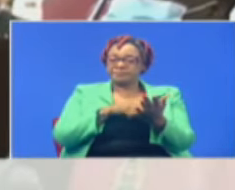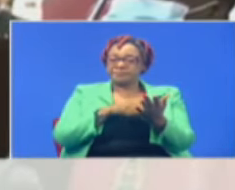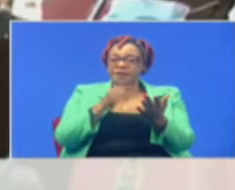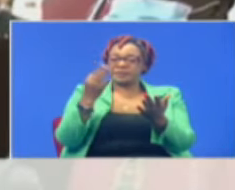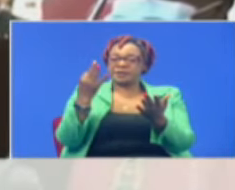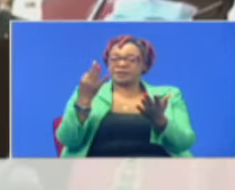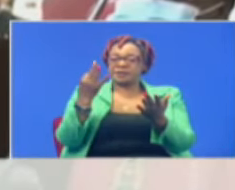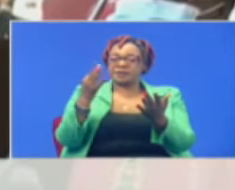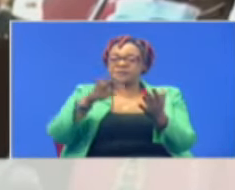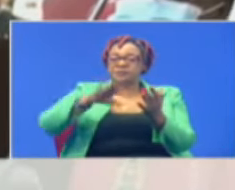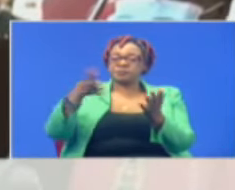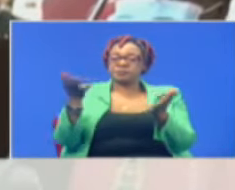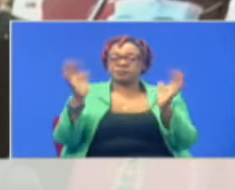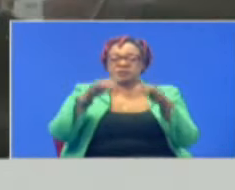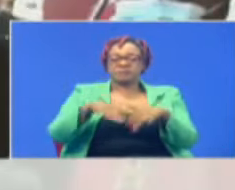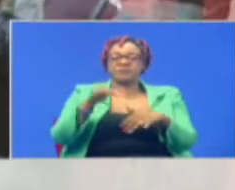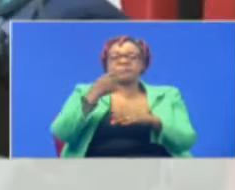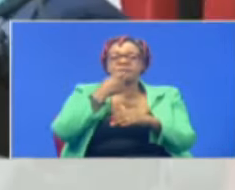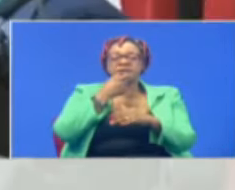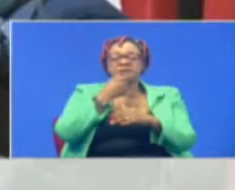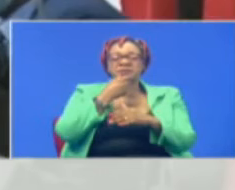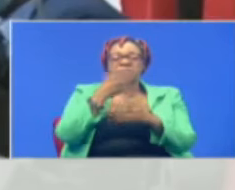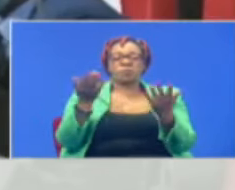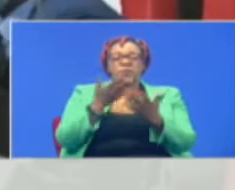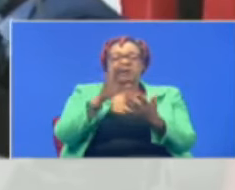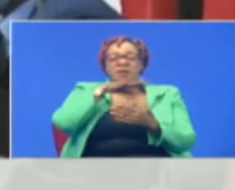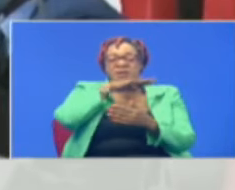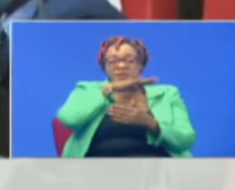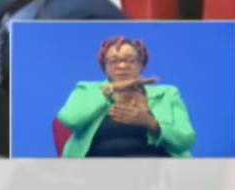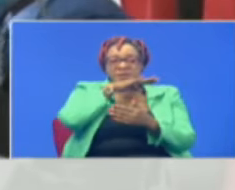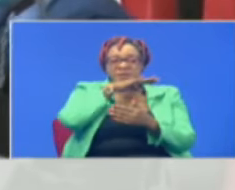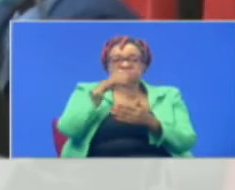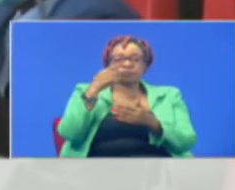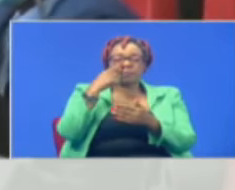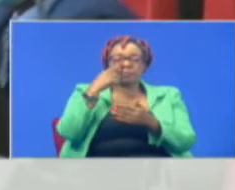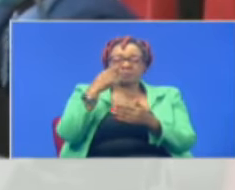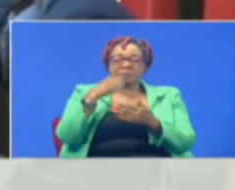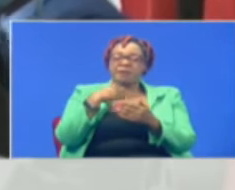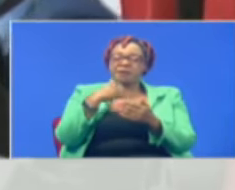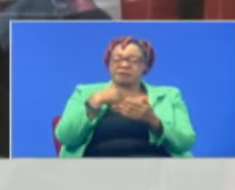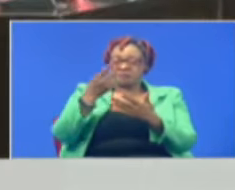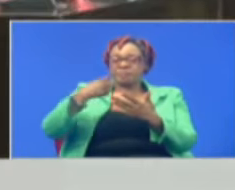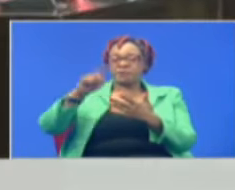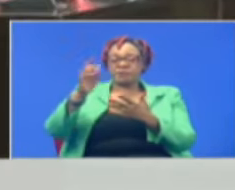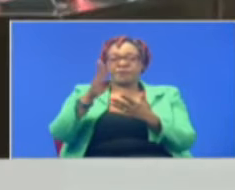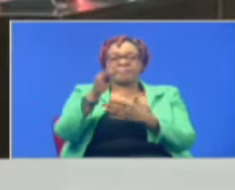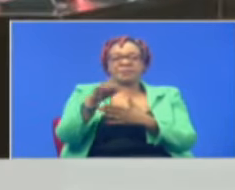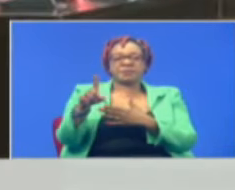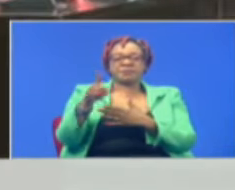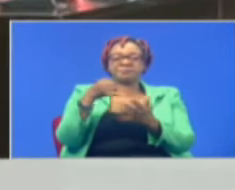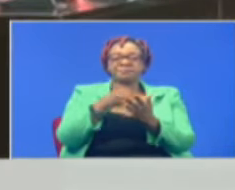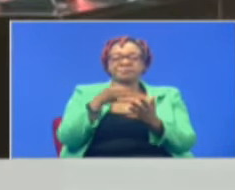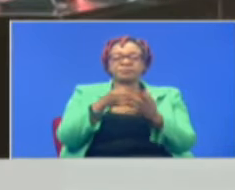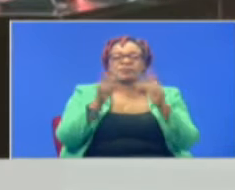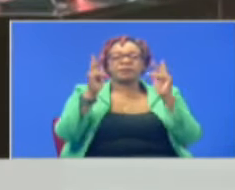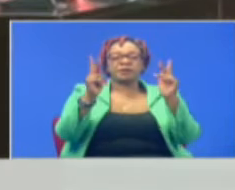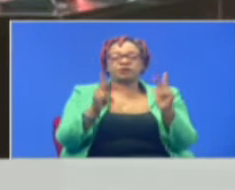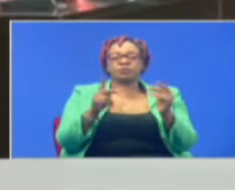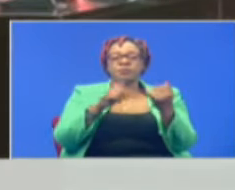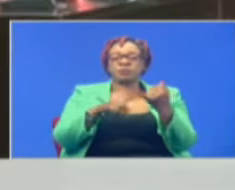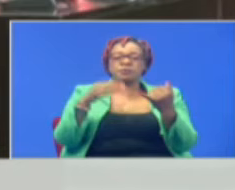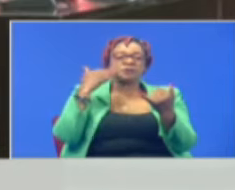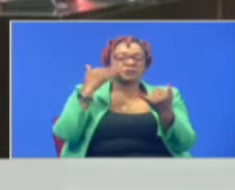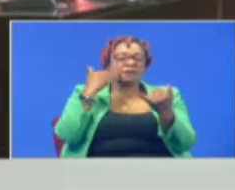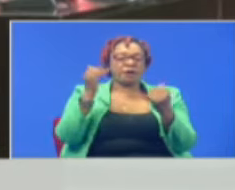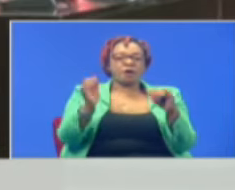Nyanza, where ODM leader Raila Odinga comes from, have approved the bill. These include Kisumu, Siaya and Homa